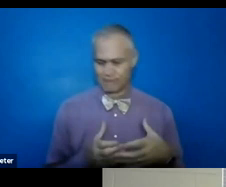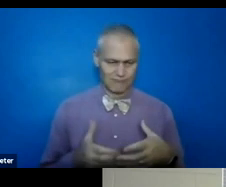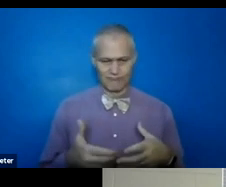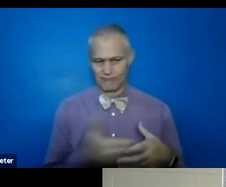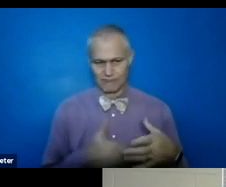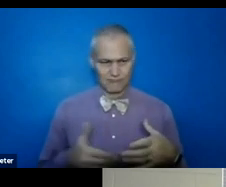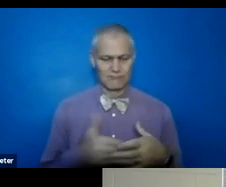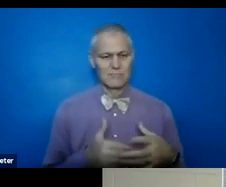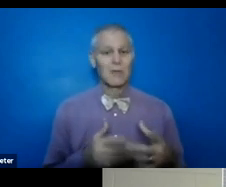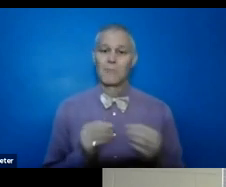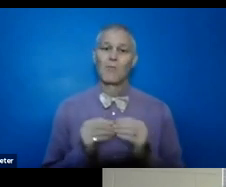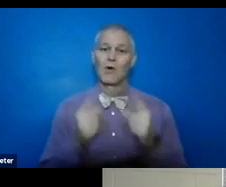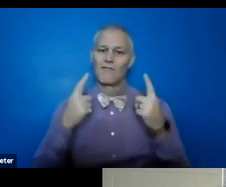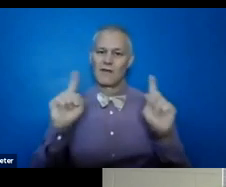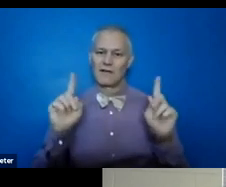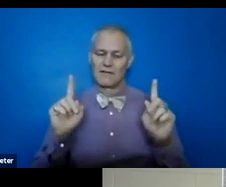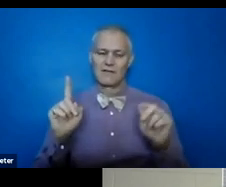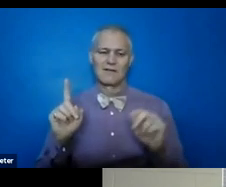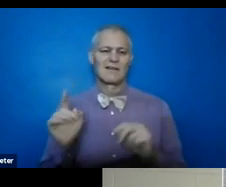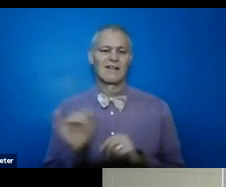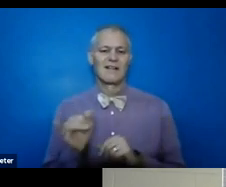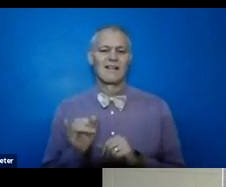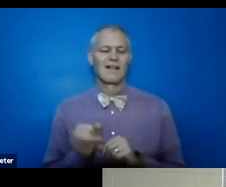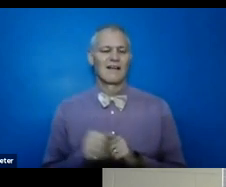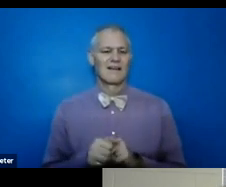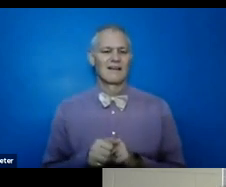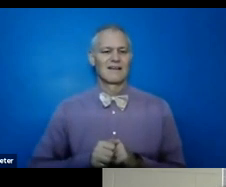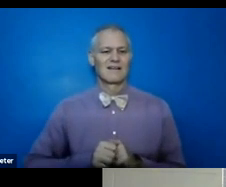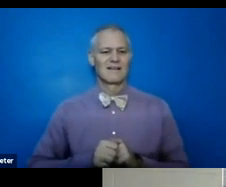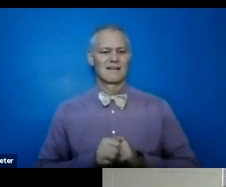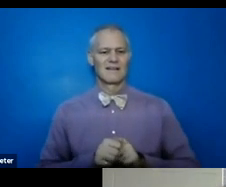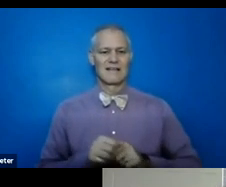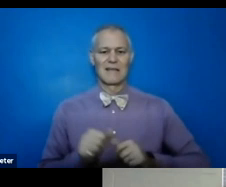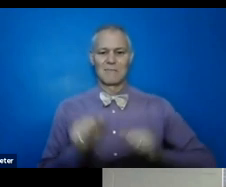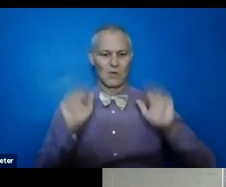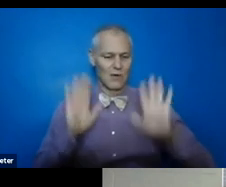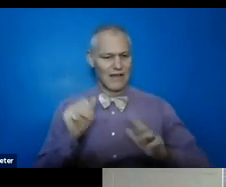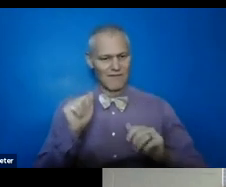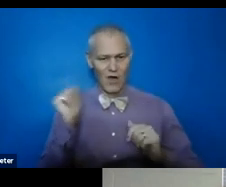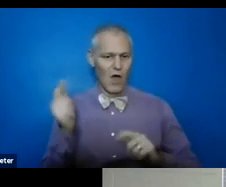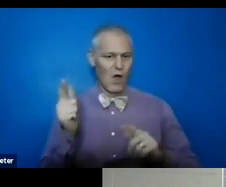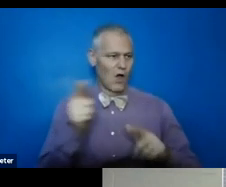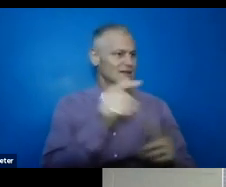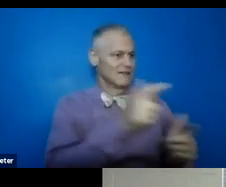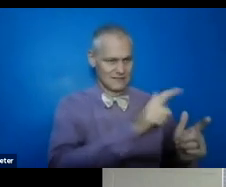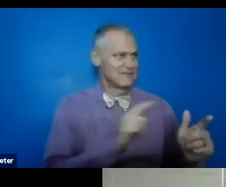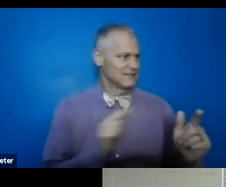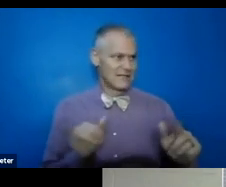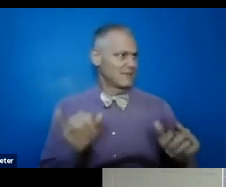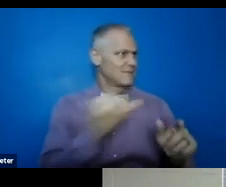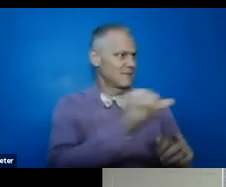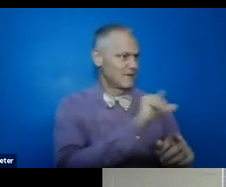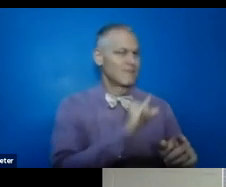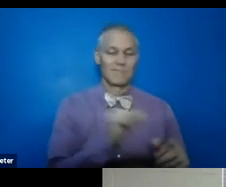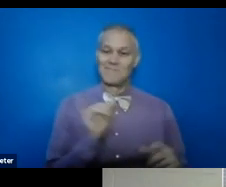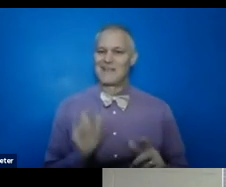were just more effective. We were able to kind of like, Brian, what you said earlier, like, it would be great if all people could say the same things, right? And that's really what we're